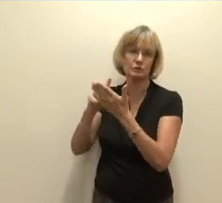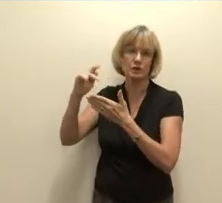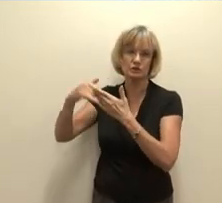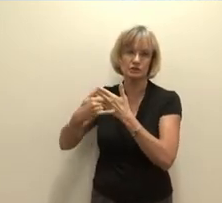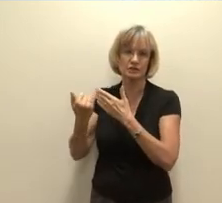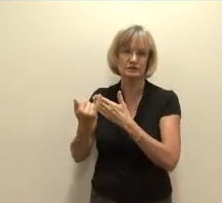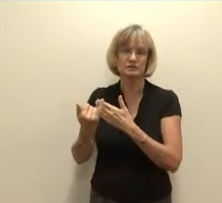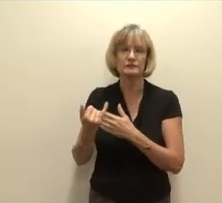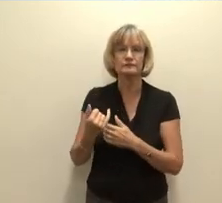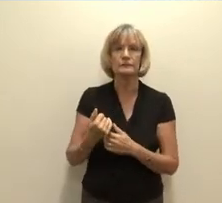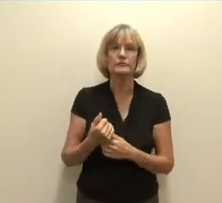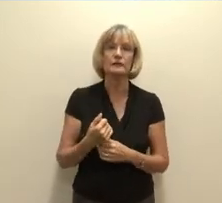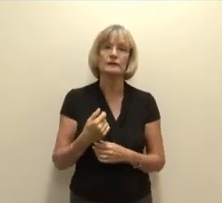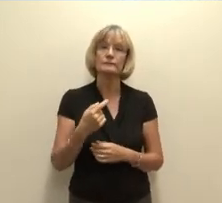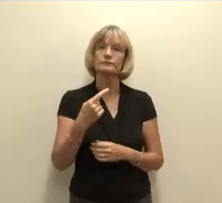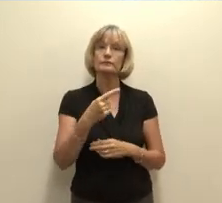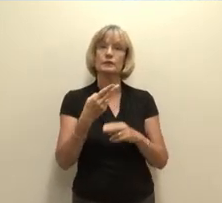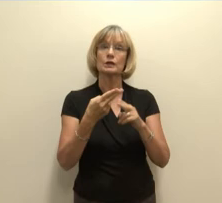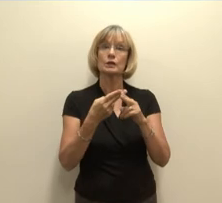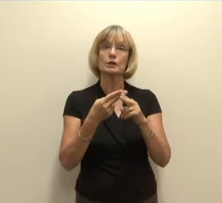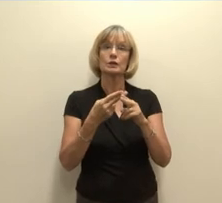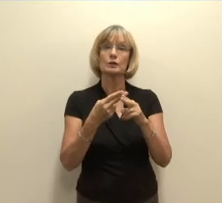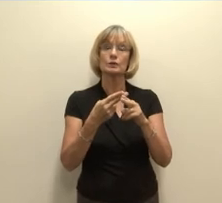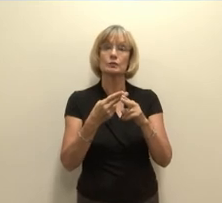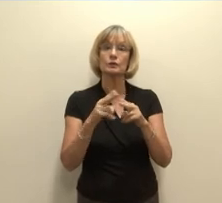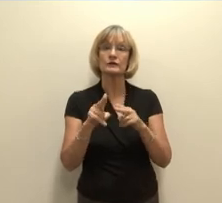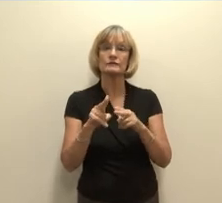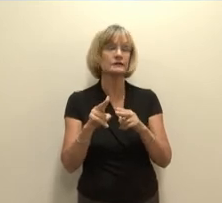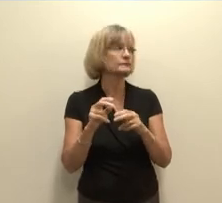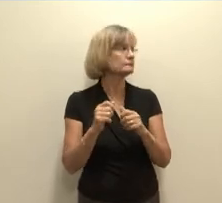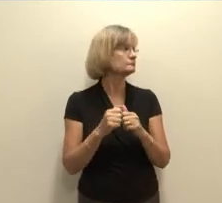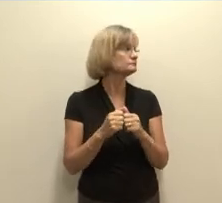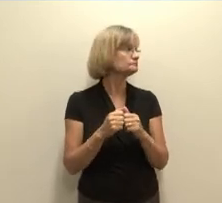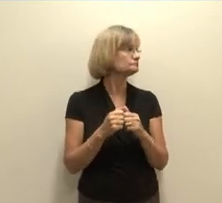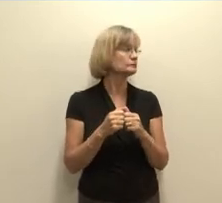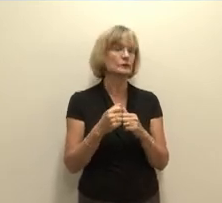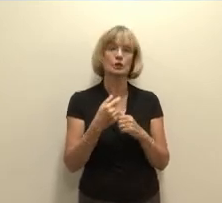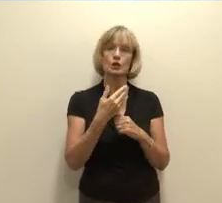is looking just briefly at that debt service, because we